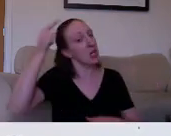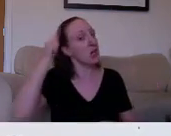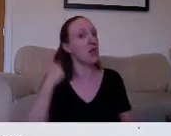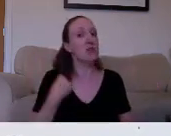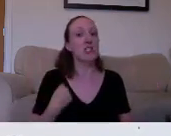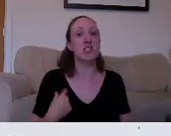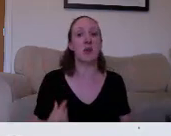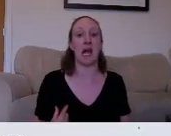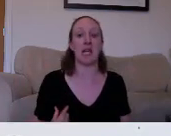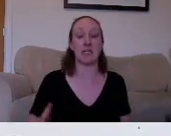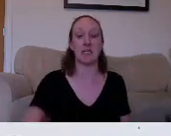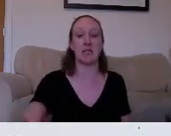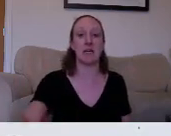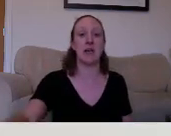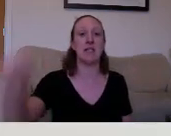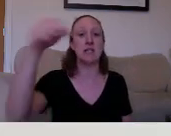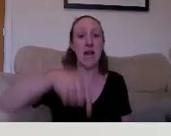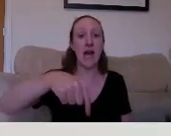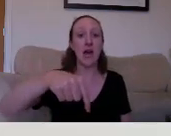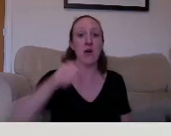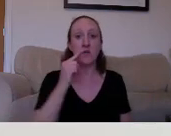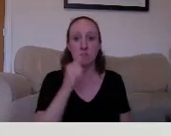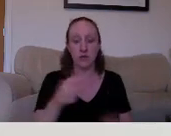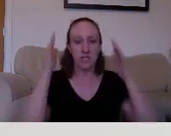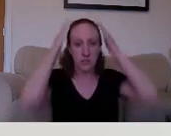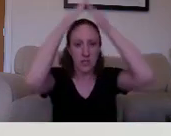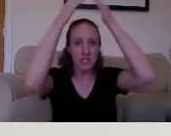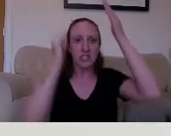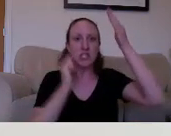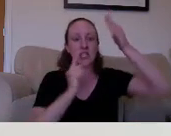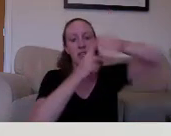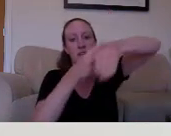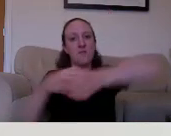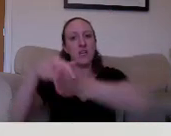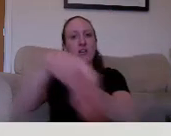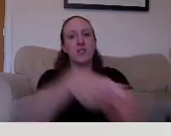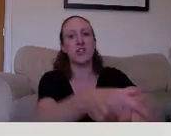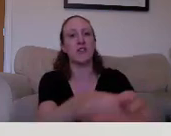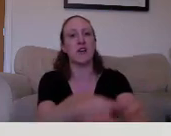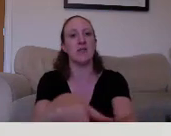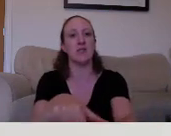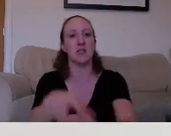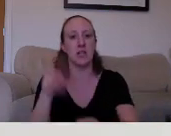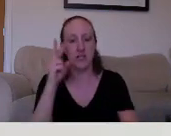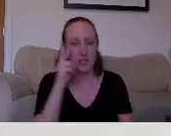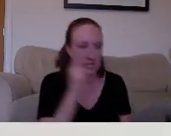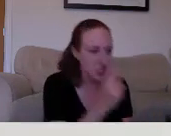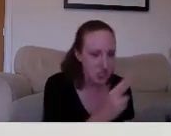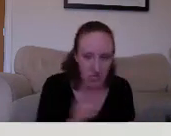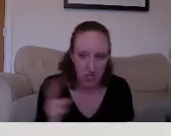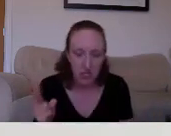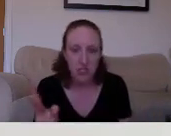from her long ginger plait. Down, cried the witch, and they flew to the ground.